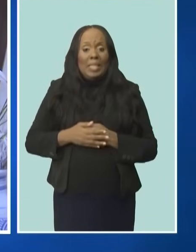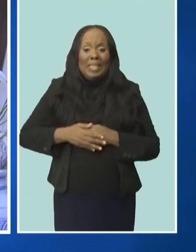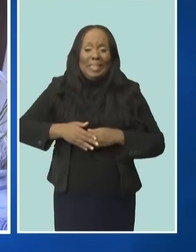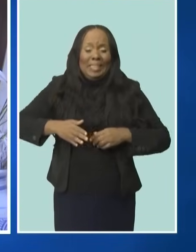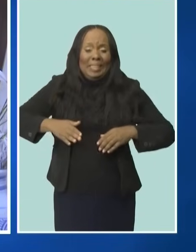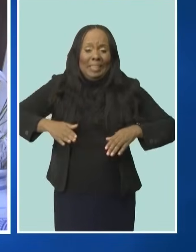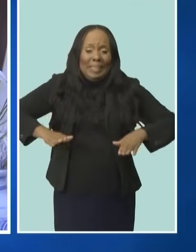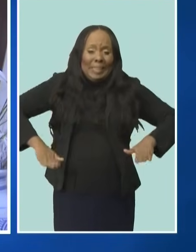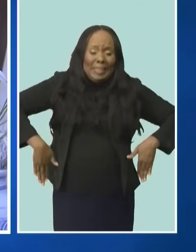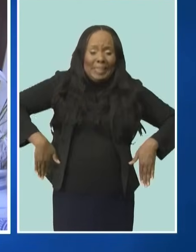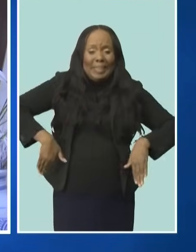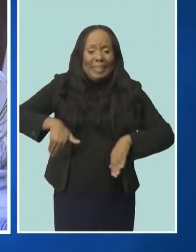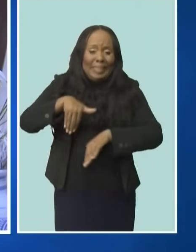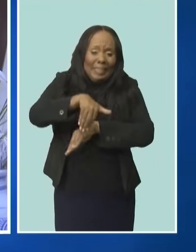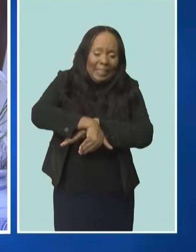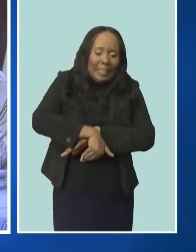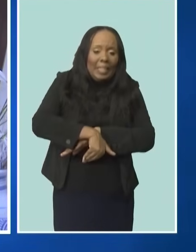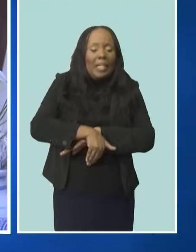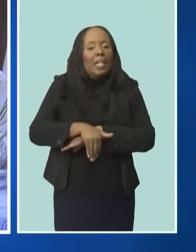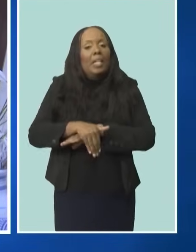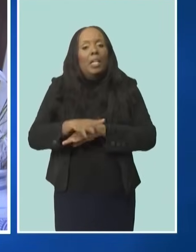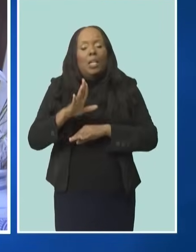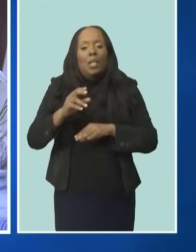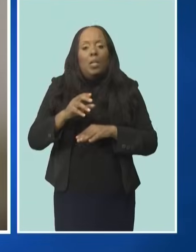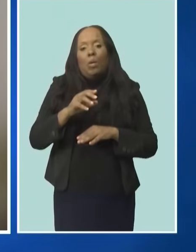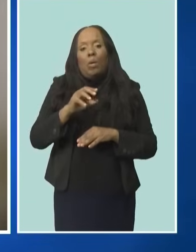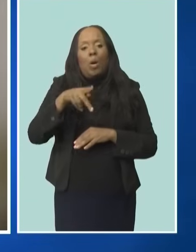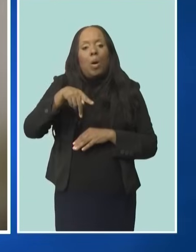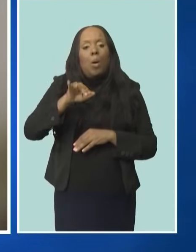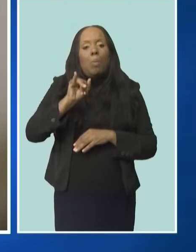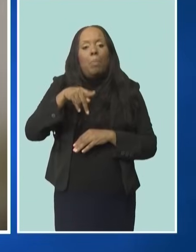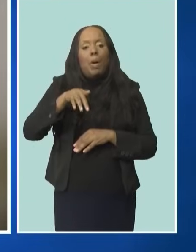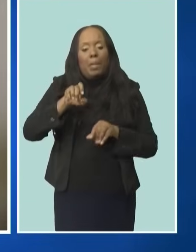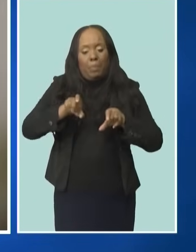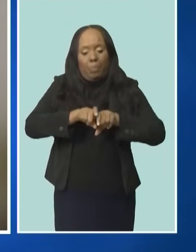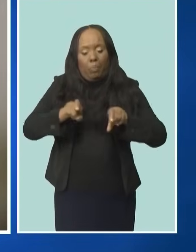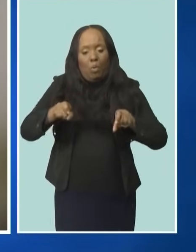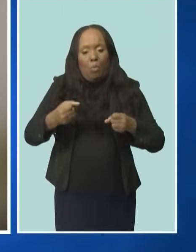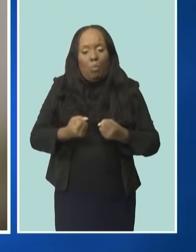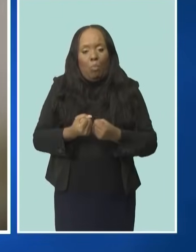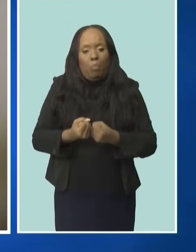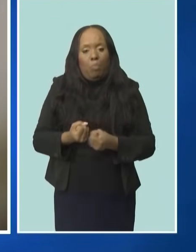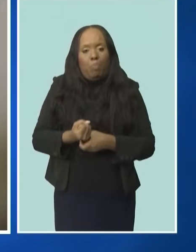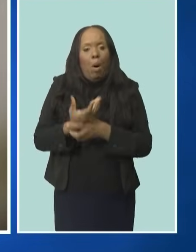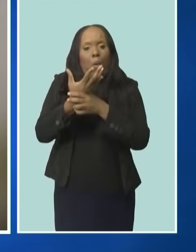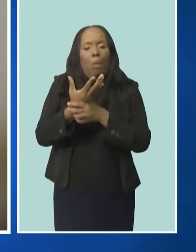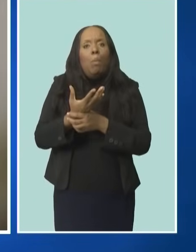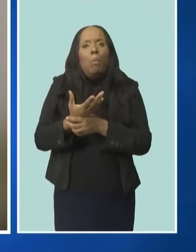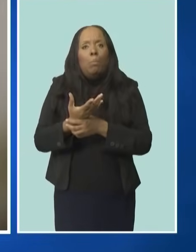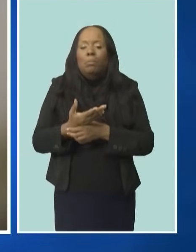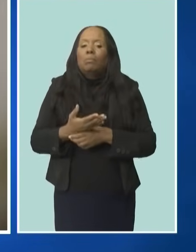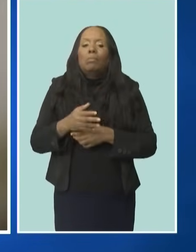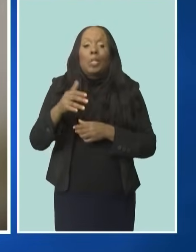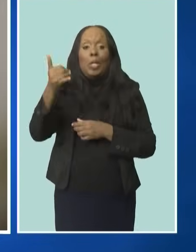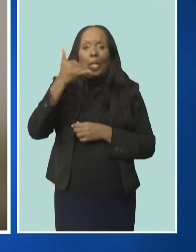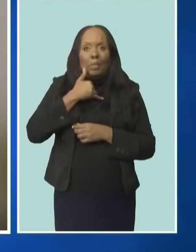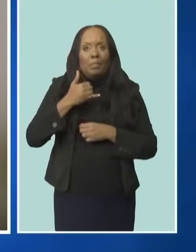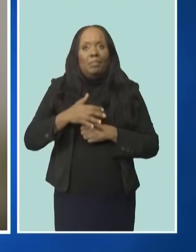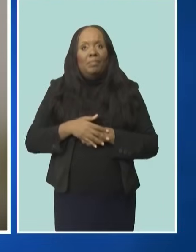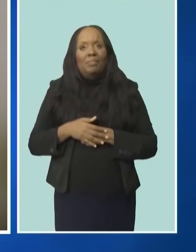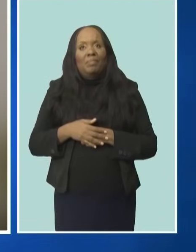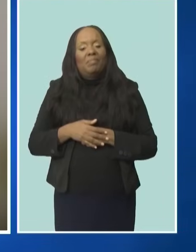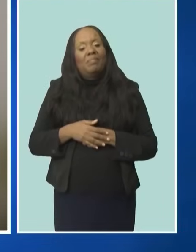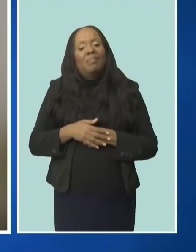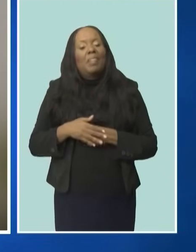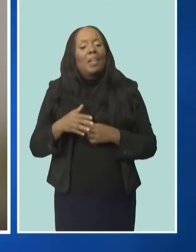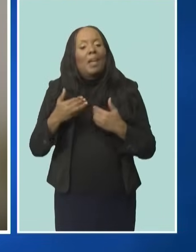bursts, you can call me, and I will be there for sure. The young businessman says he maintains contact with the friends he made as a student of the